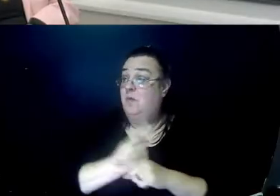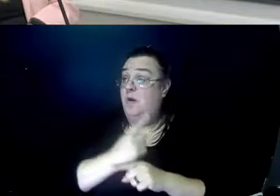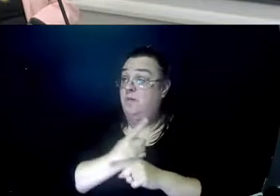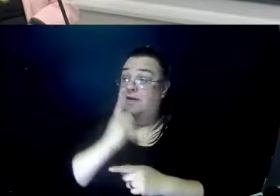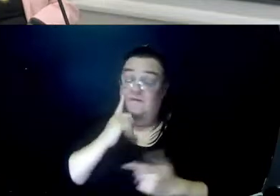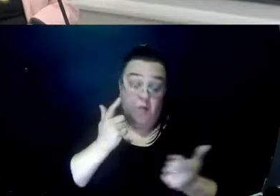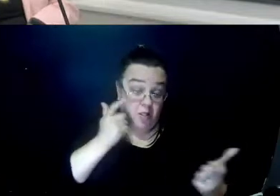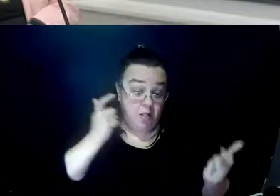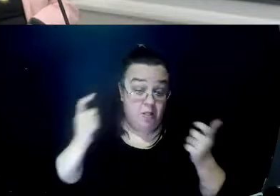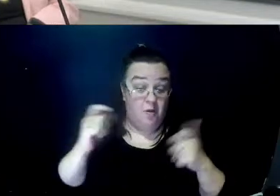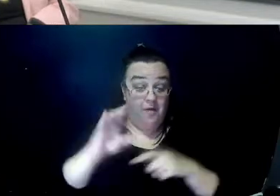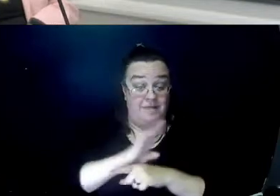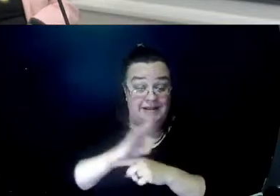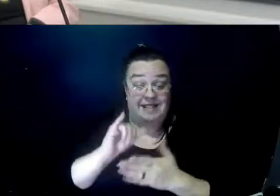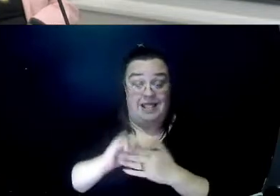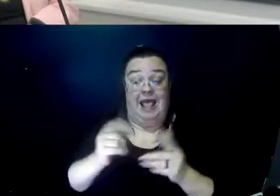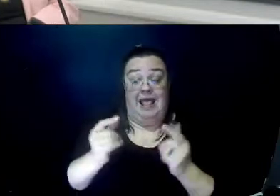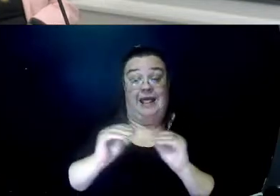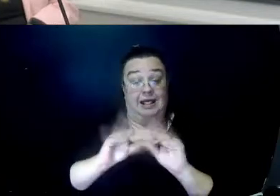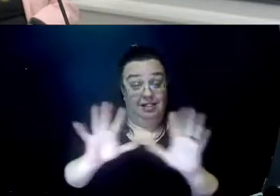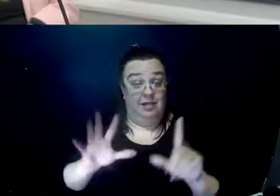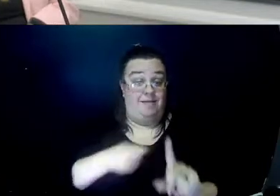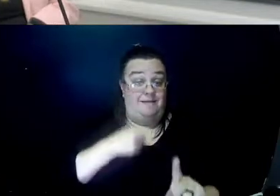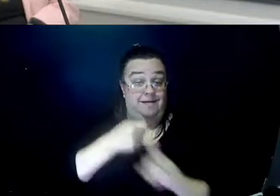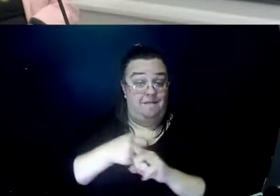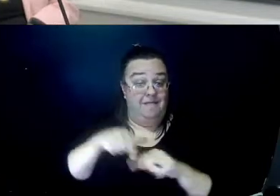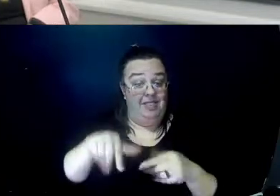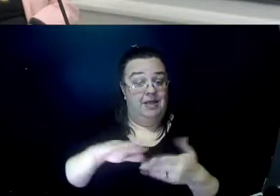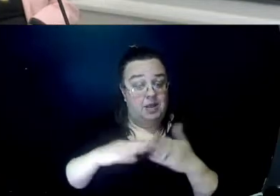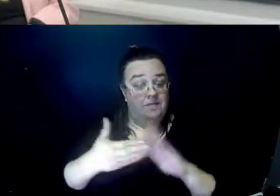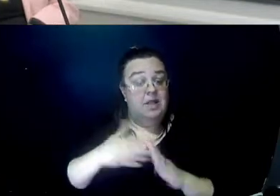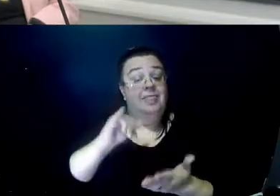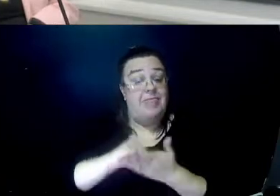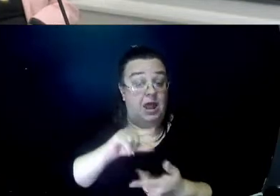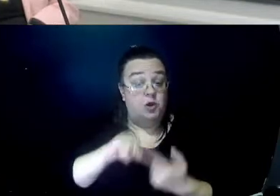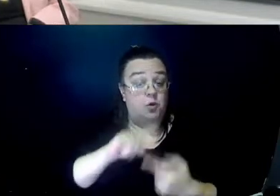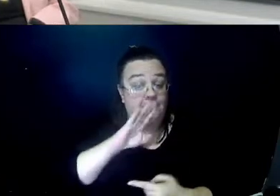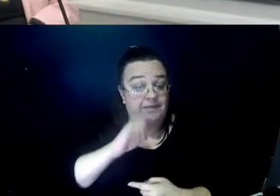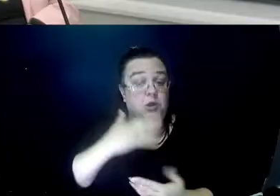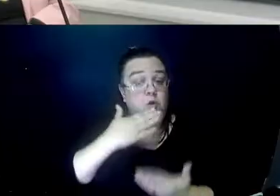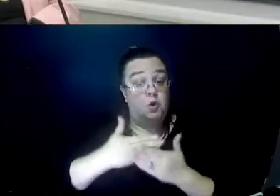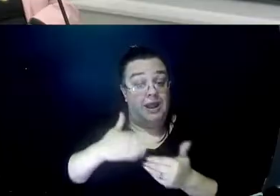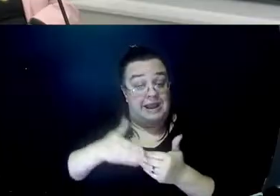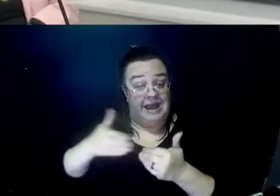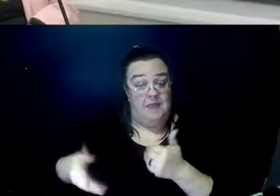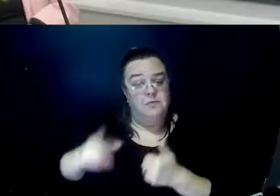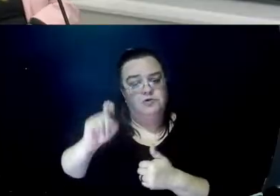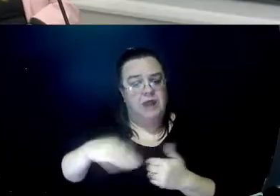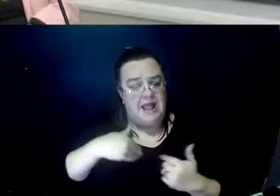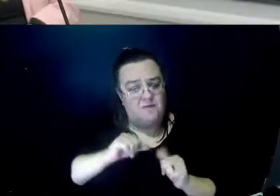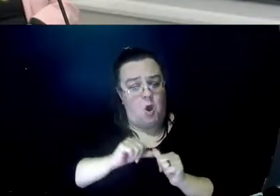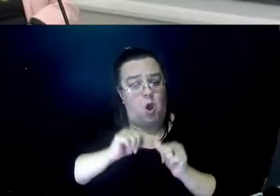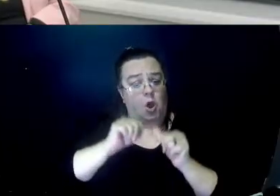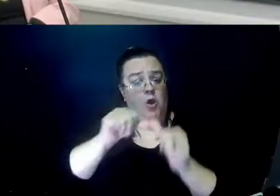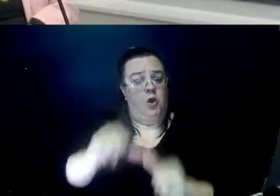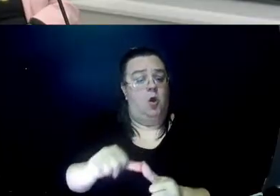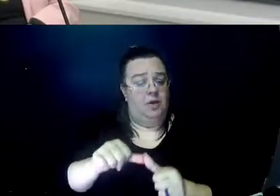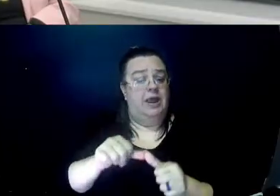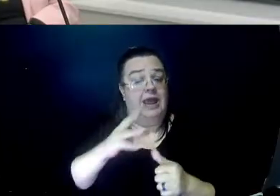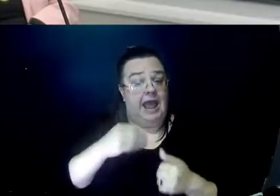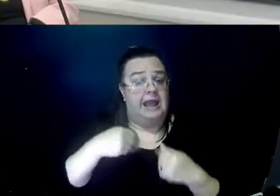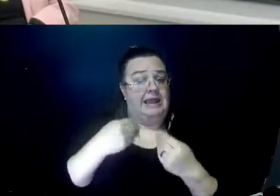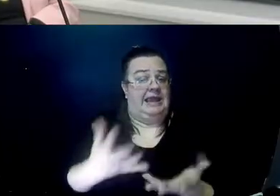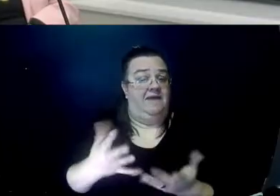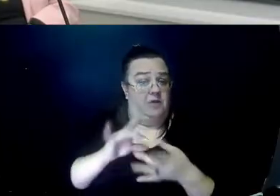that clearly impact this community, that to be good neighbors, there should be ongoing giving and relationships?